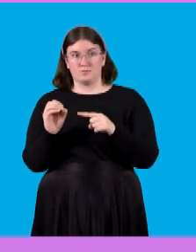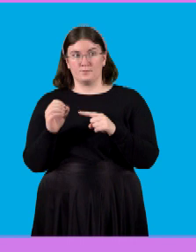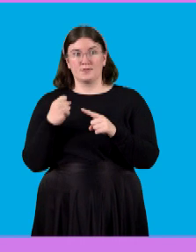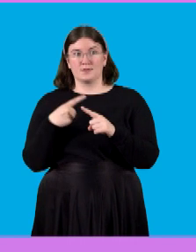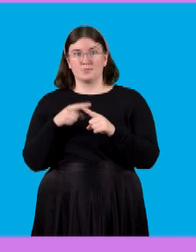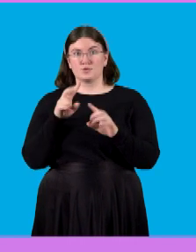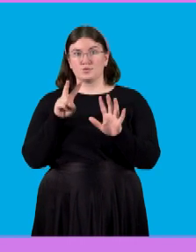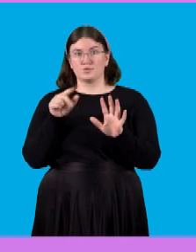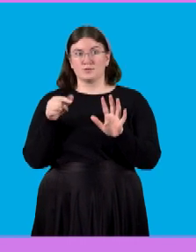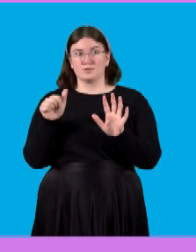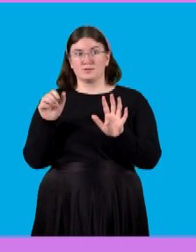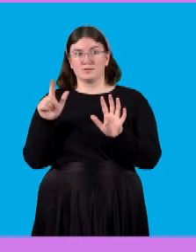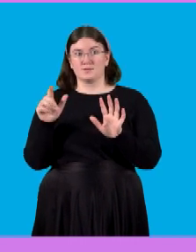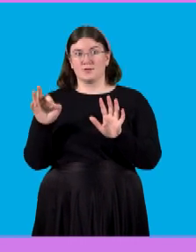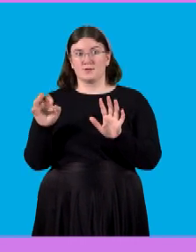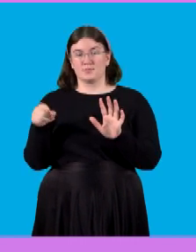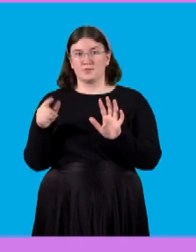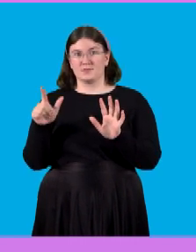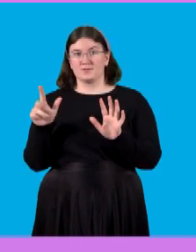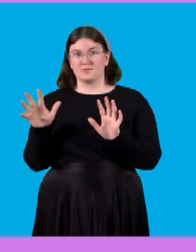2,673 Rand and 75 cents.